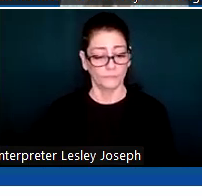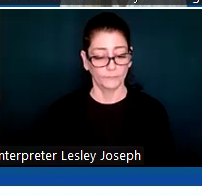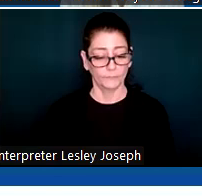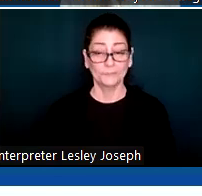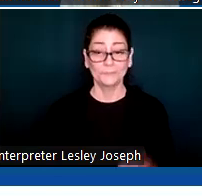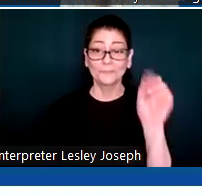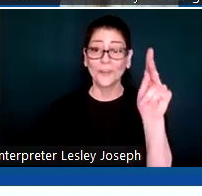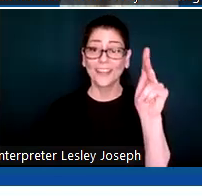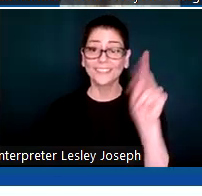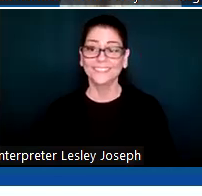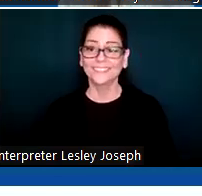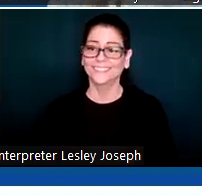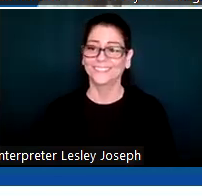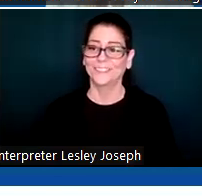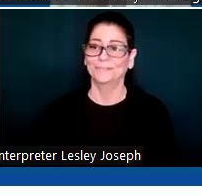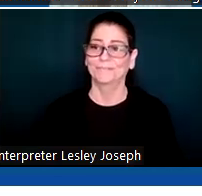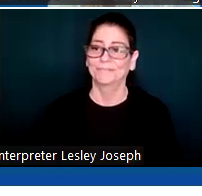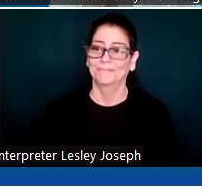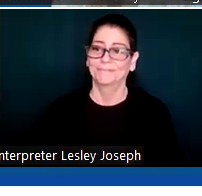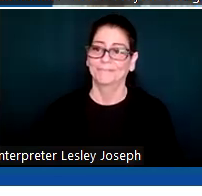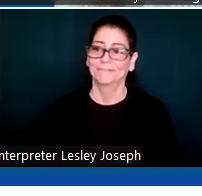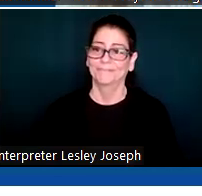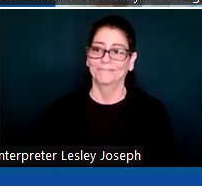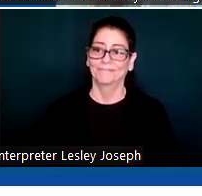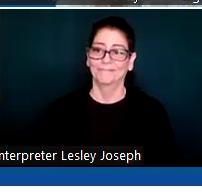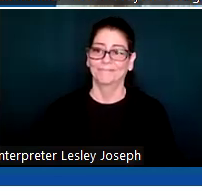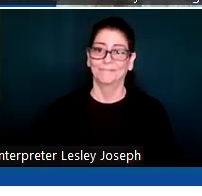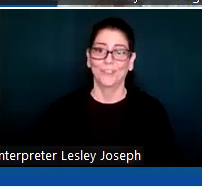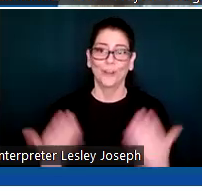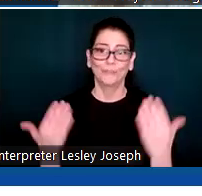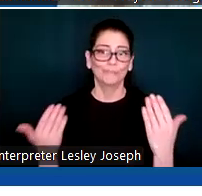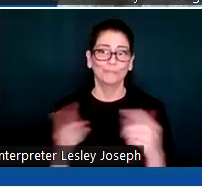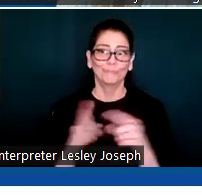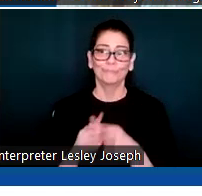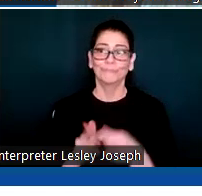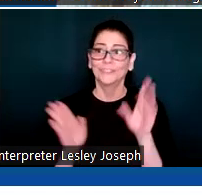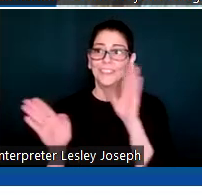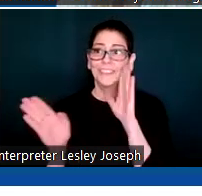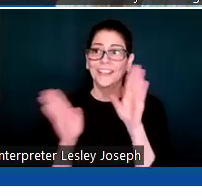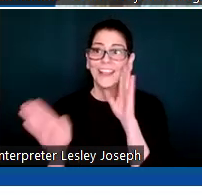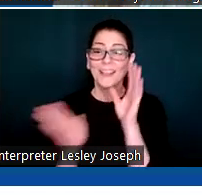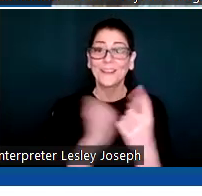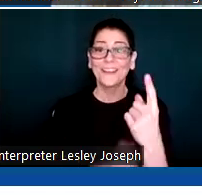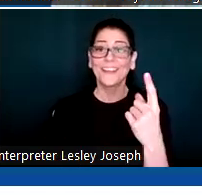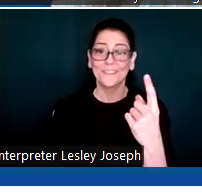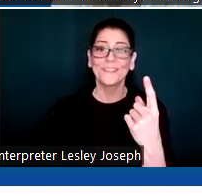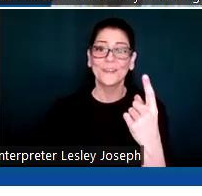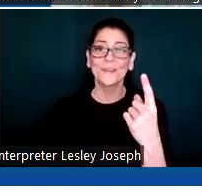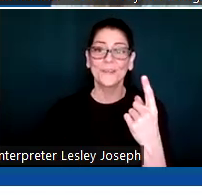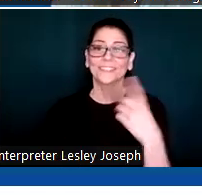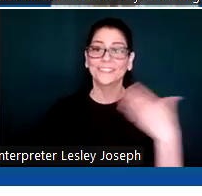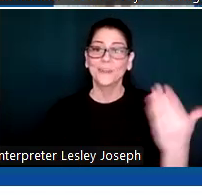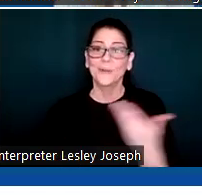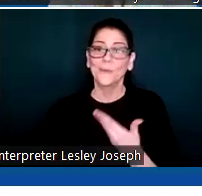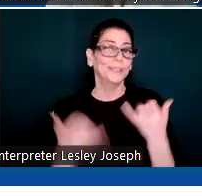All right. So why don't I go ahead and kick us off? Hello, everyone, and welcome to